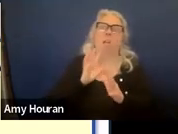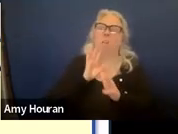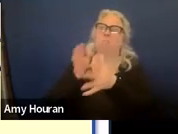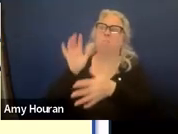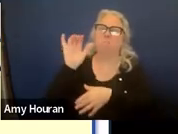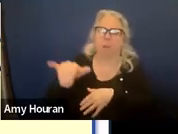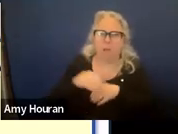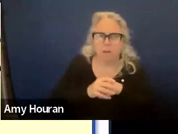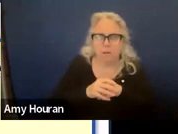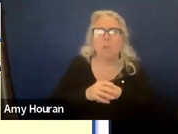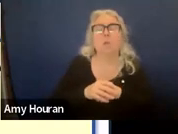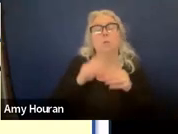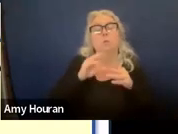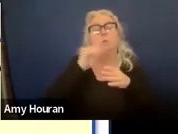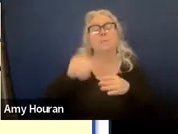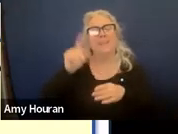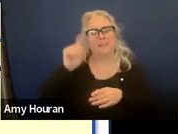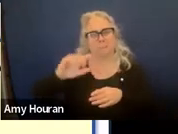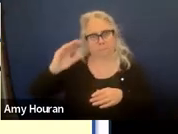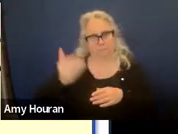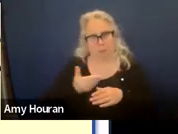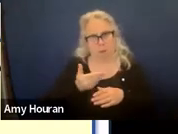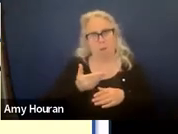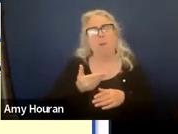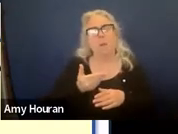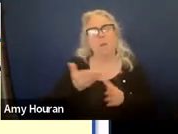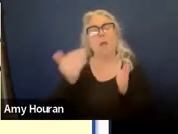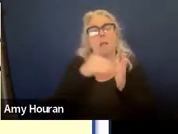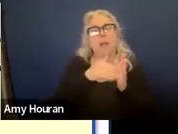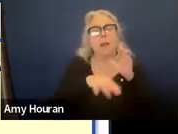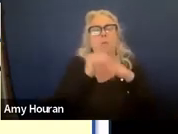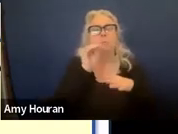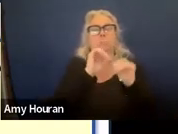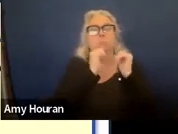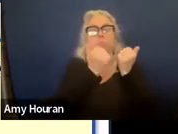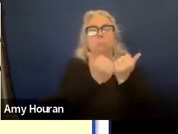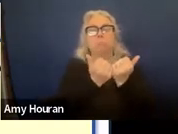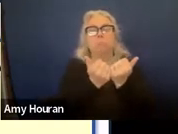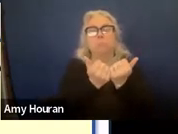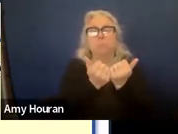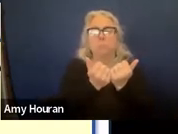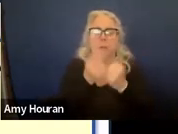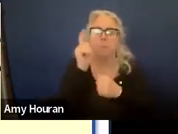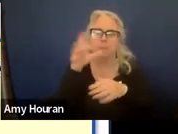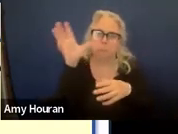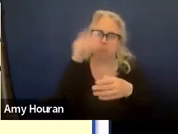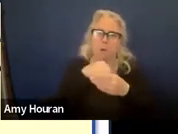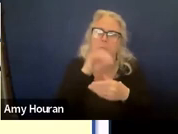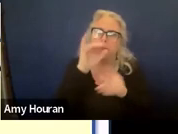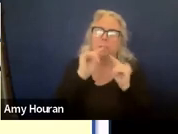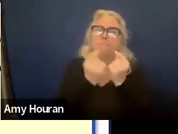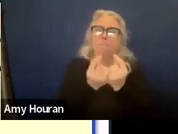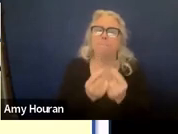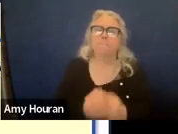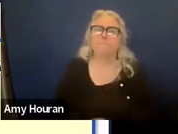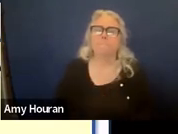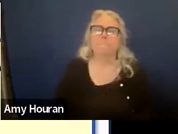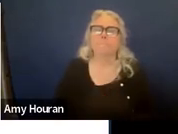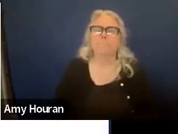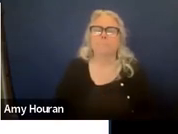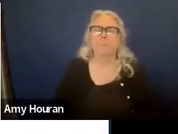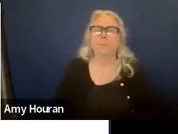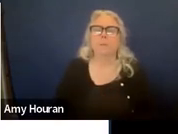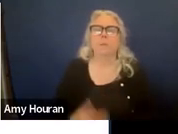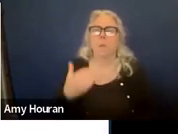Students must be invited. And again, outside agencies must be part of the team. We